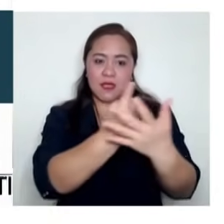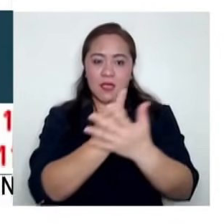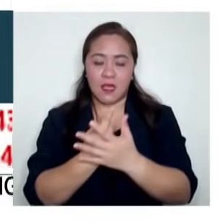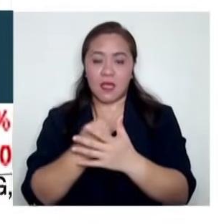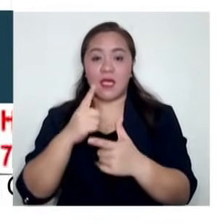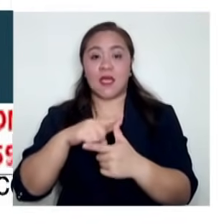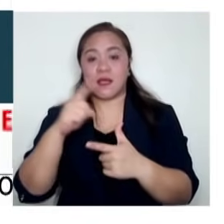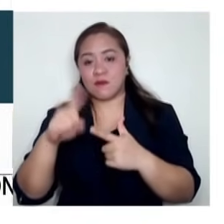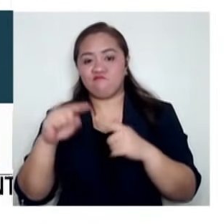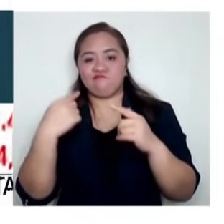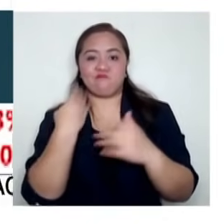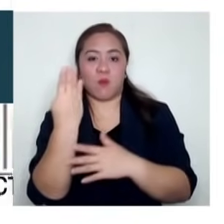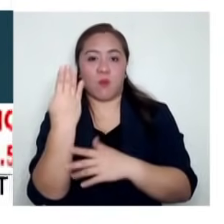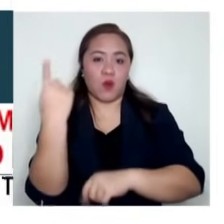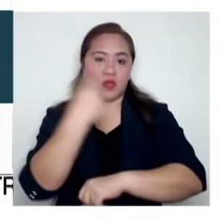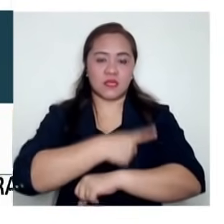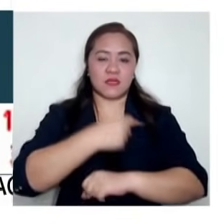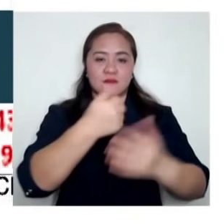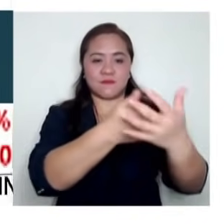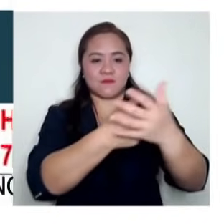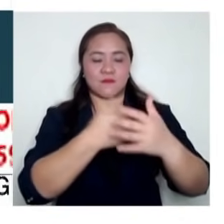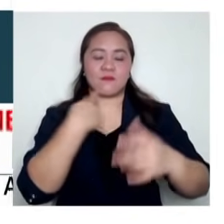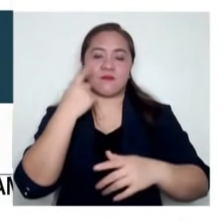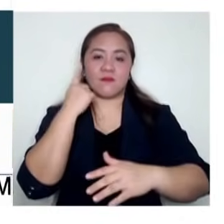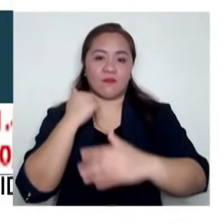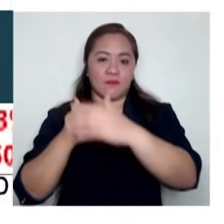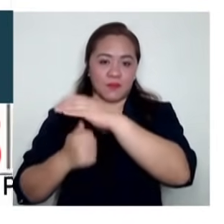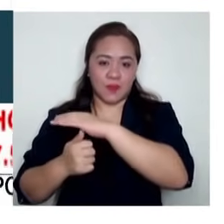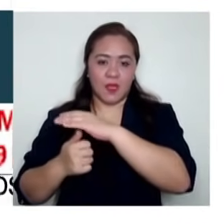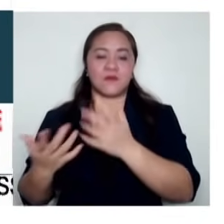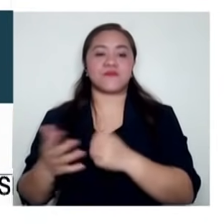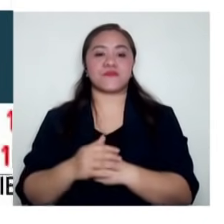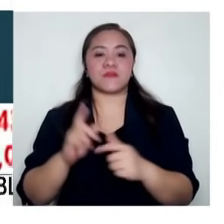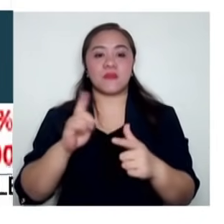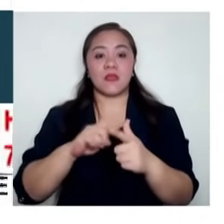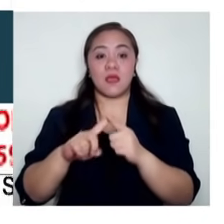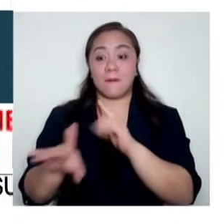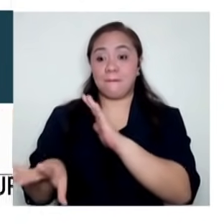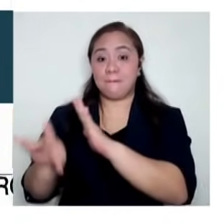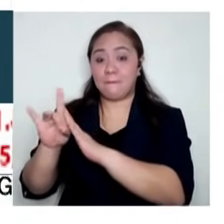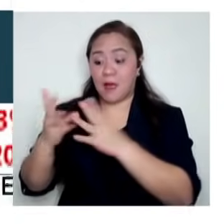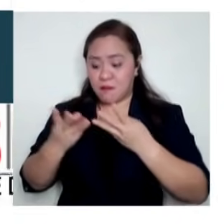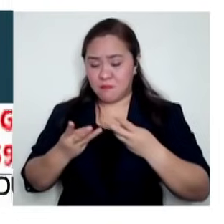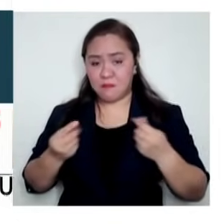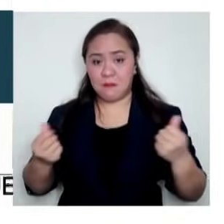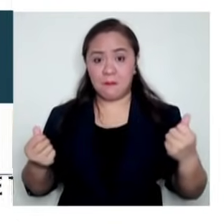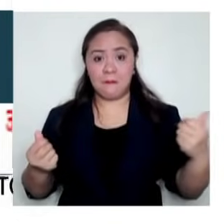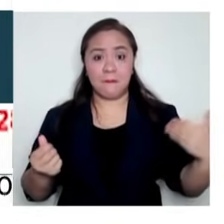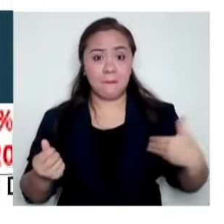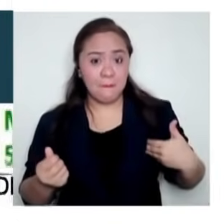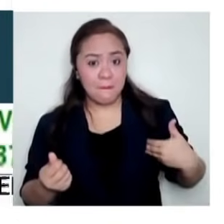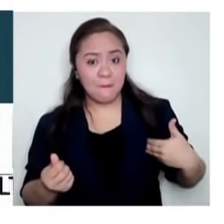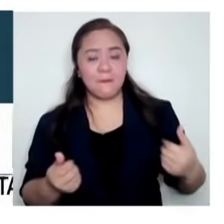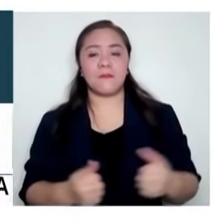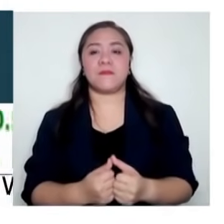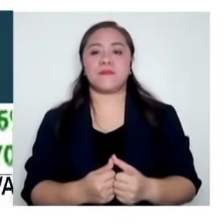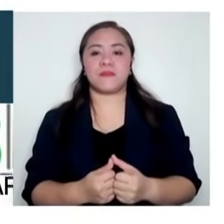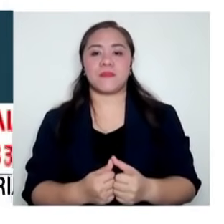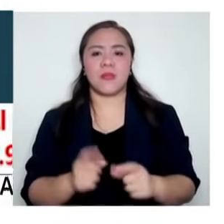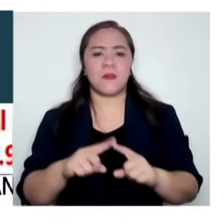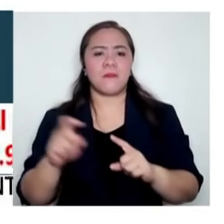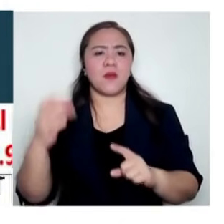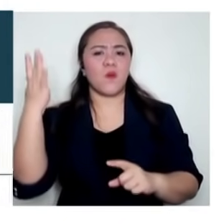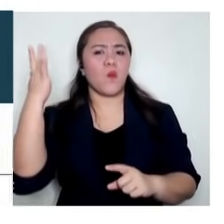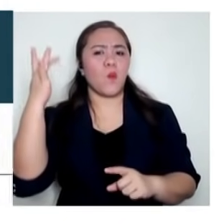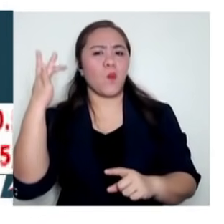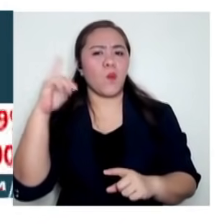anymore after they were declared to be recovered. Now, sorry to cut you there, Undersecretary, but why was there